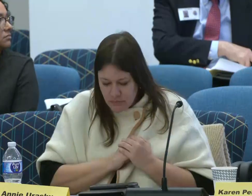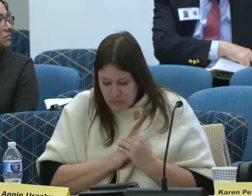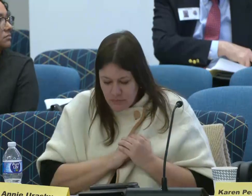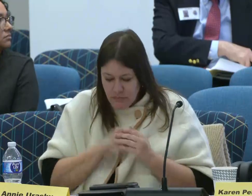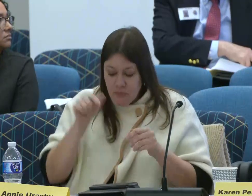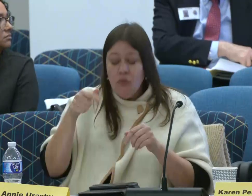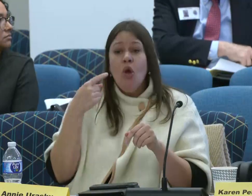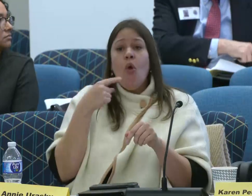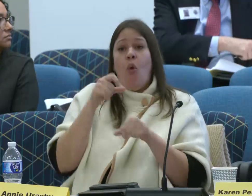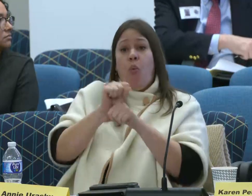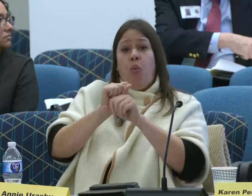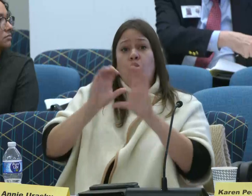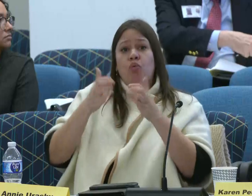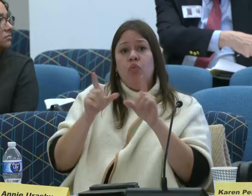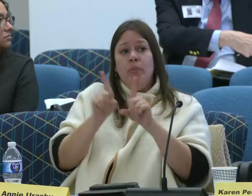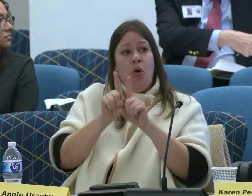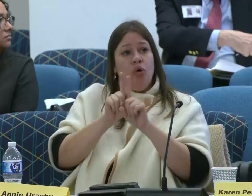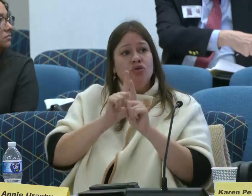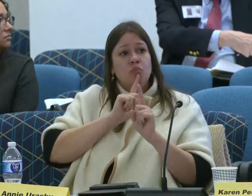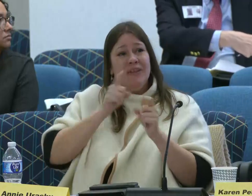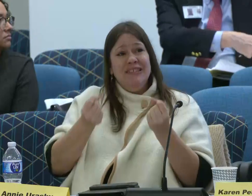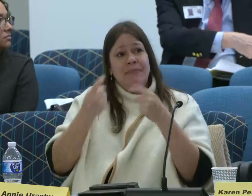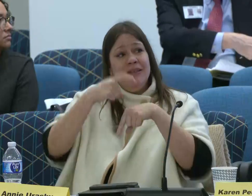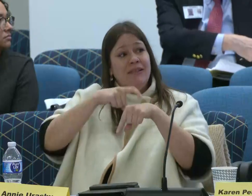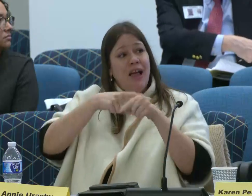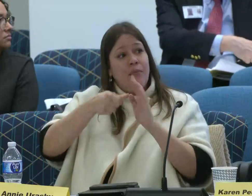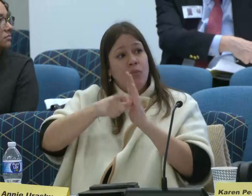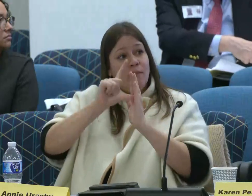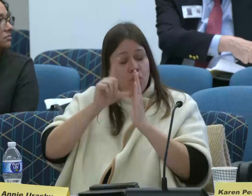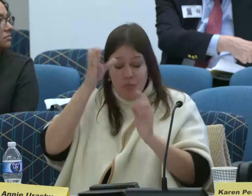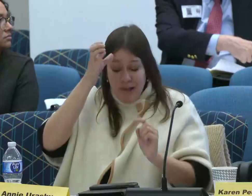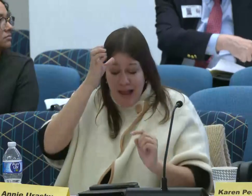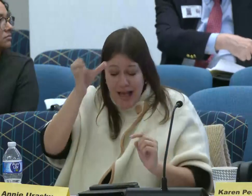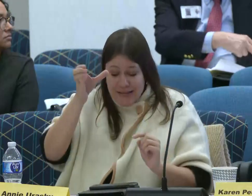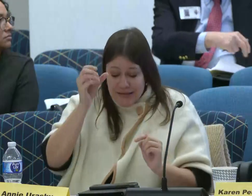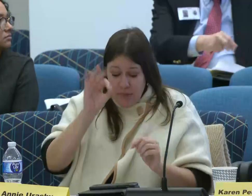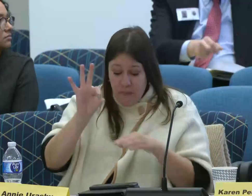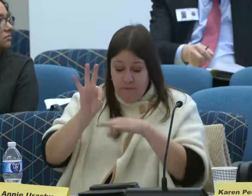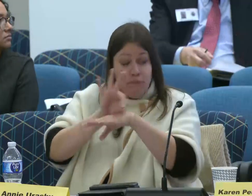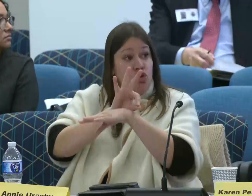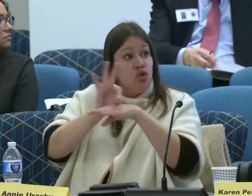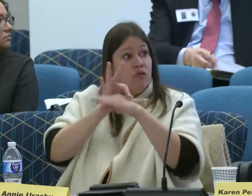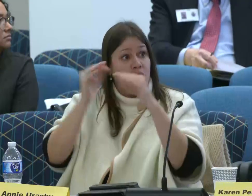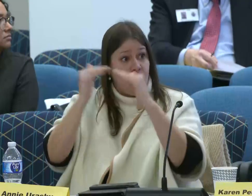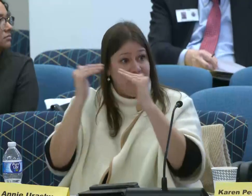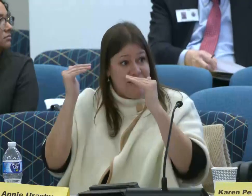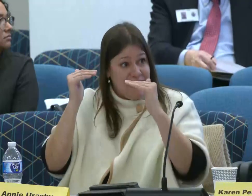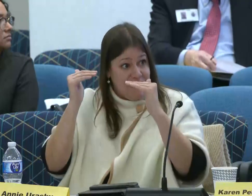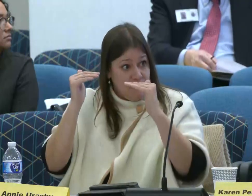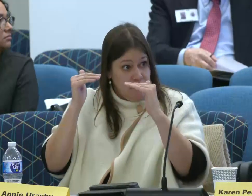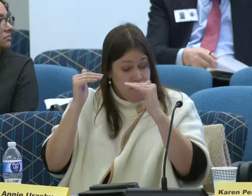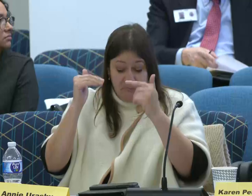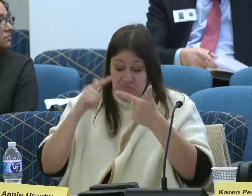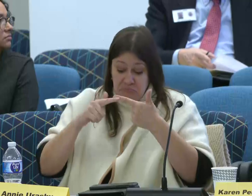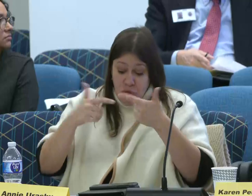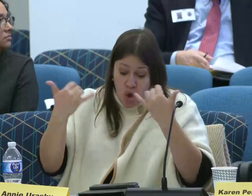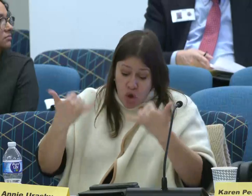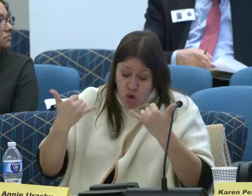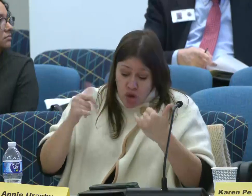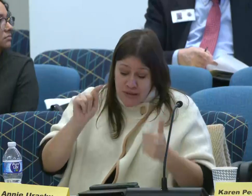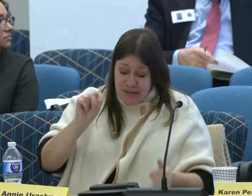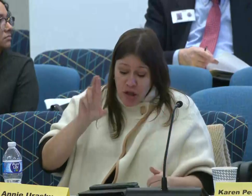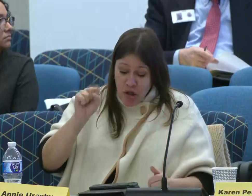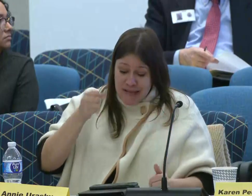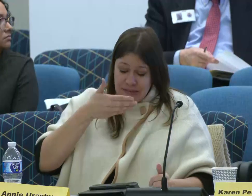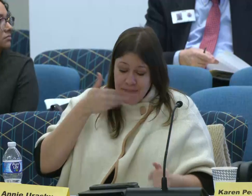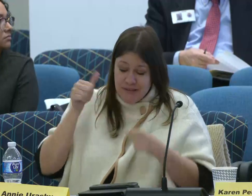consumers. So some of our solutions that we propose is to spend time reviewing the concepts and the functions of what it means